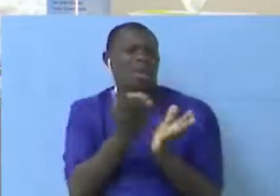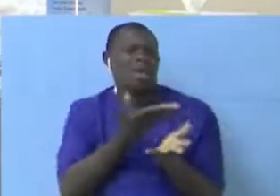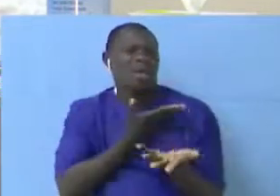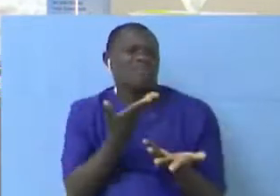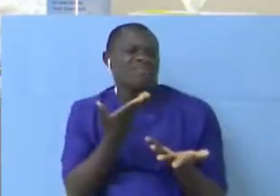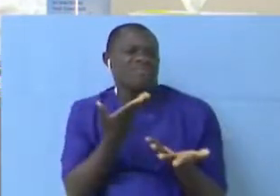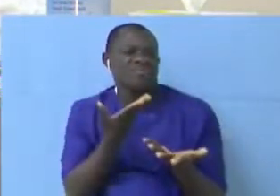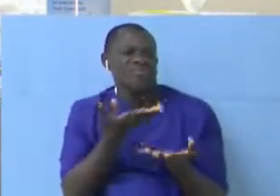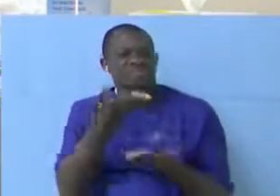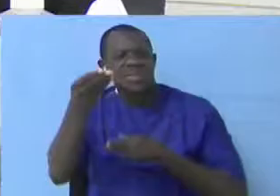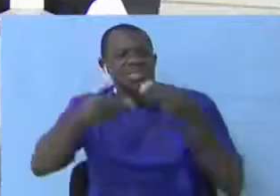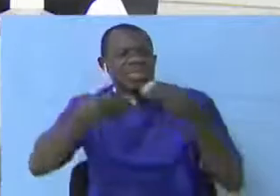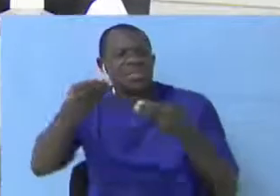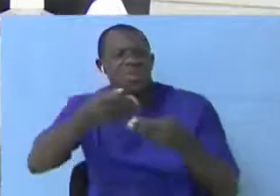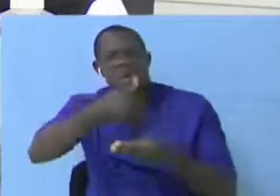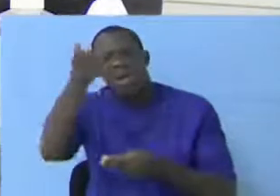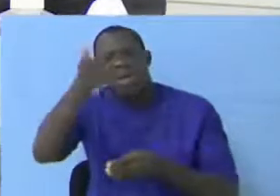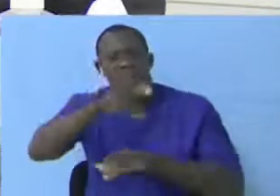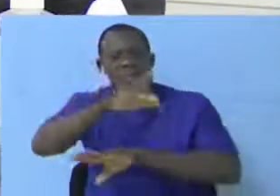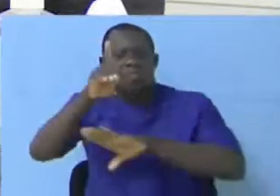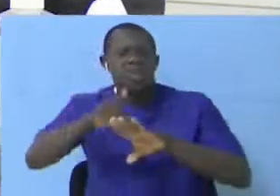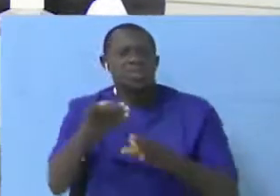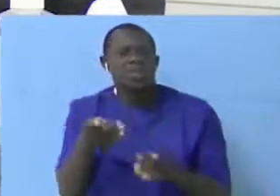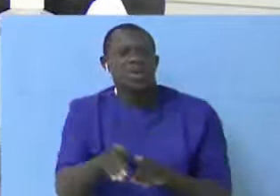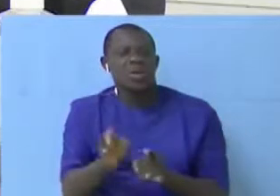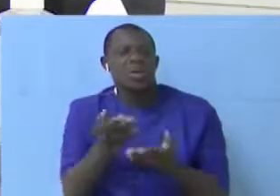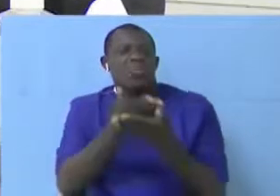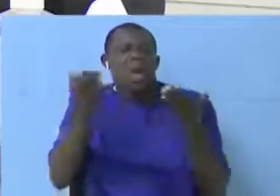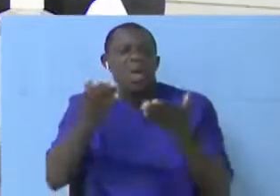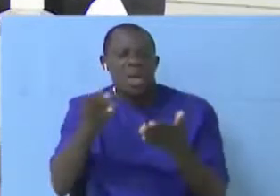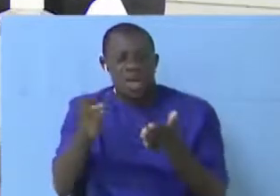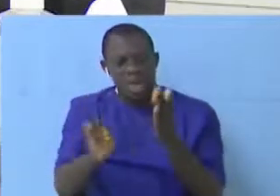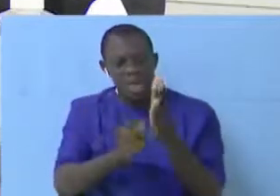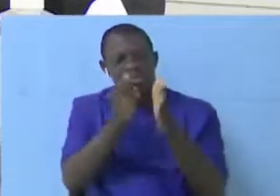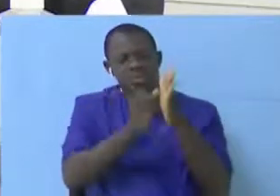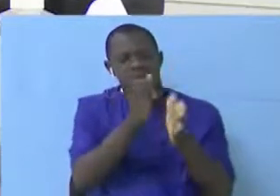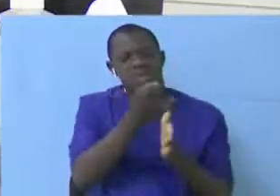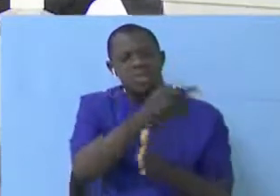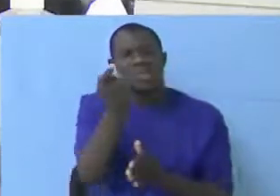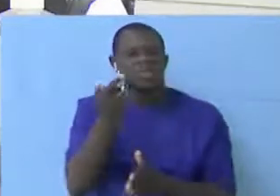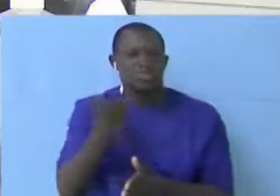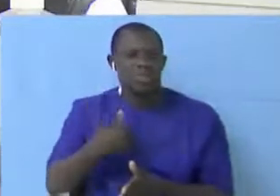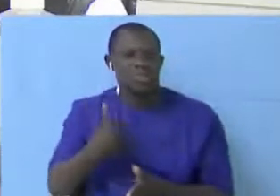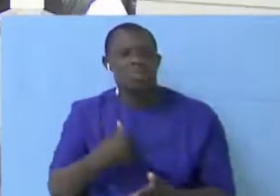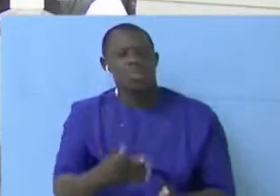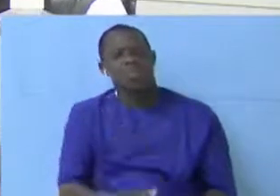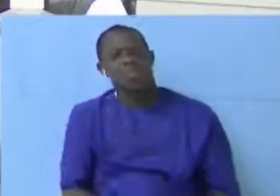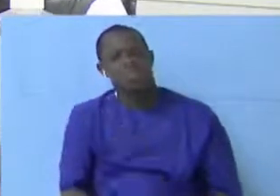at all. Why were they being investigated?